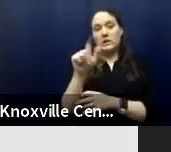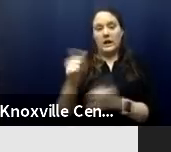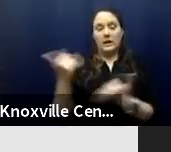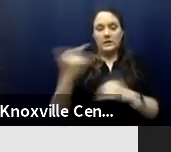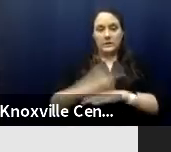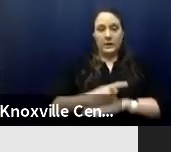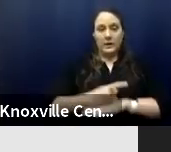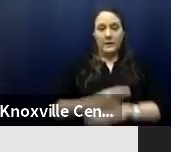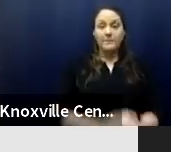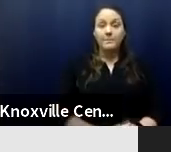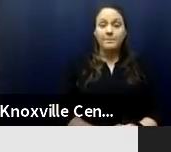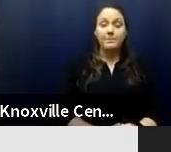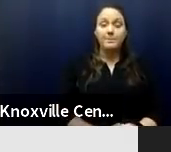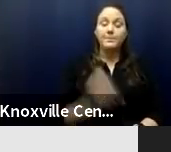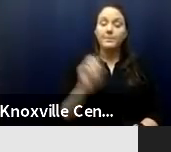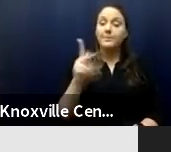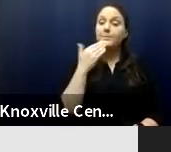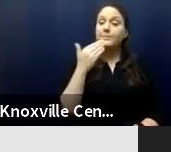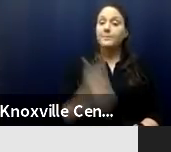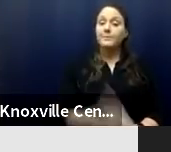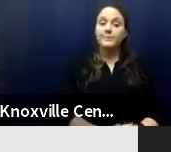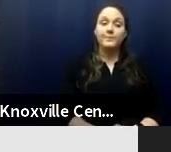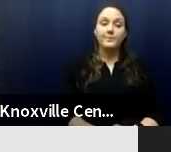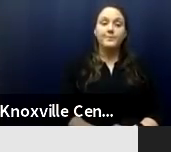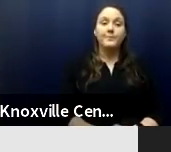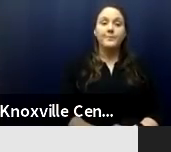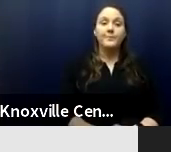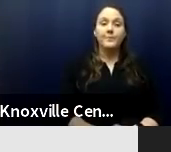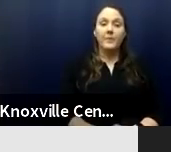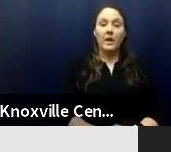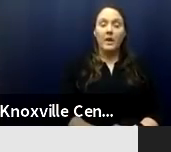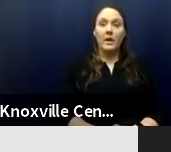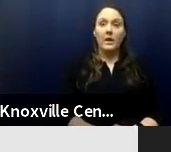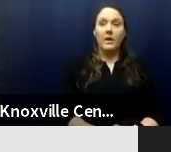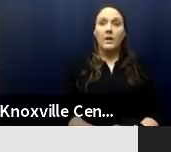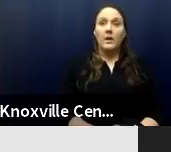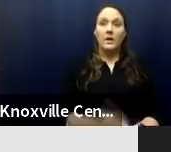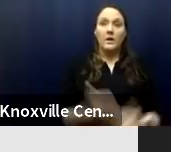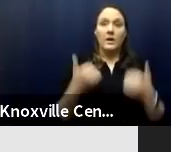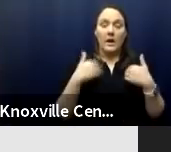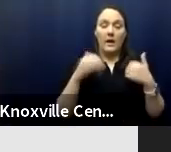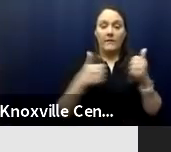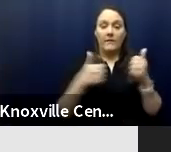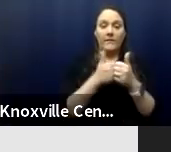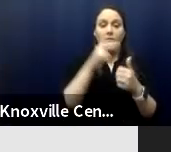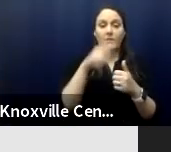Okay, so thank you. And so I have I think a follow-up question. I